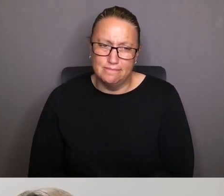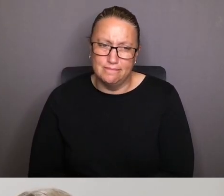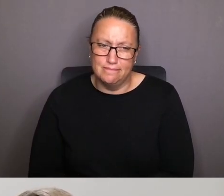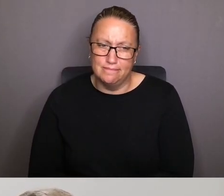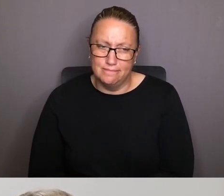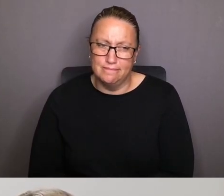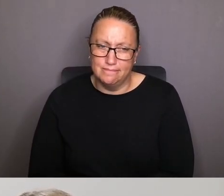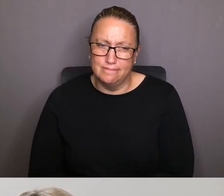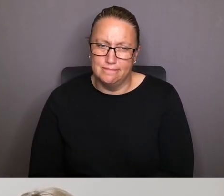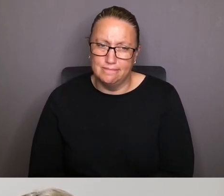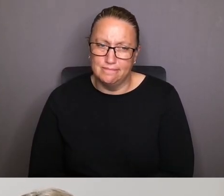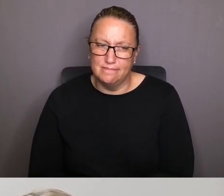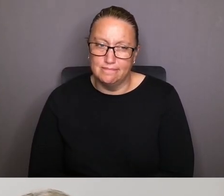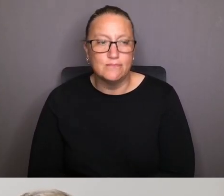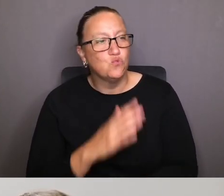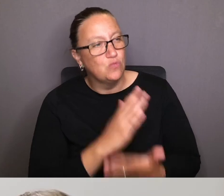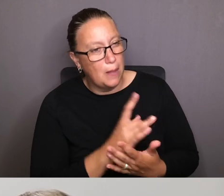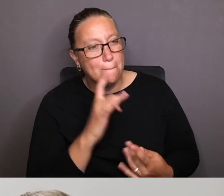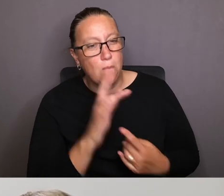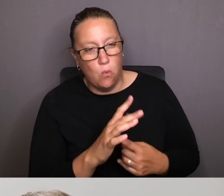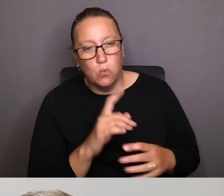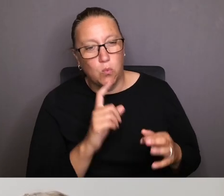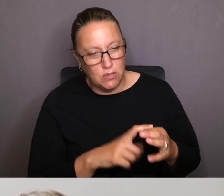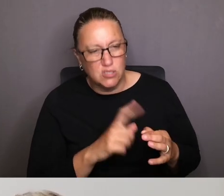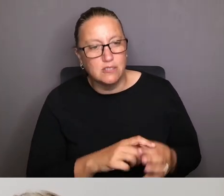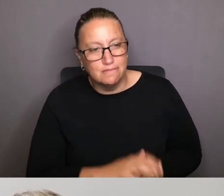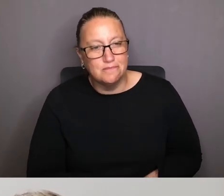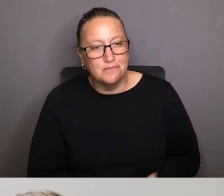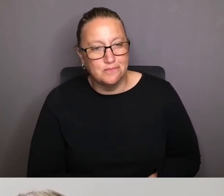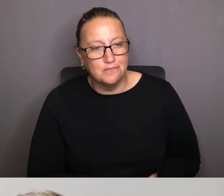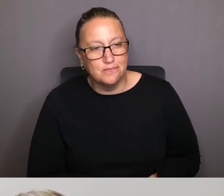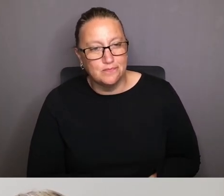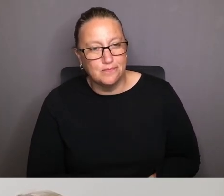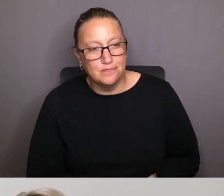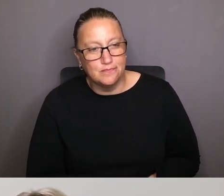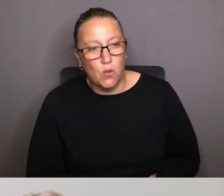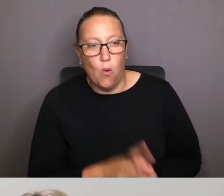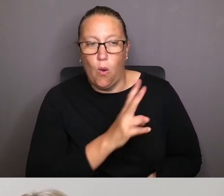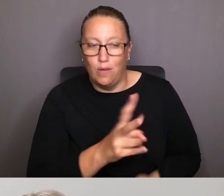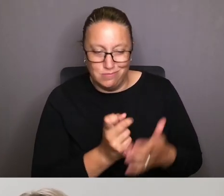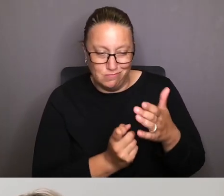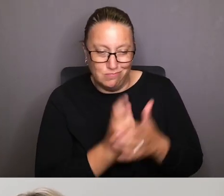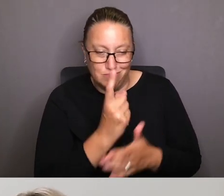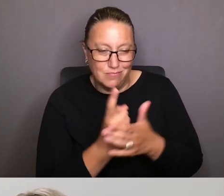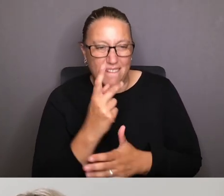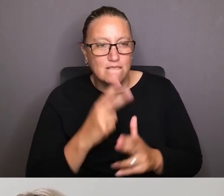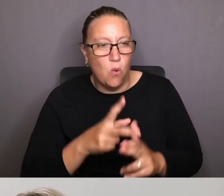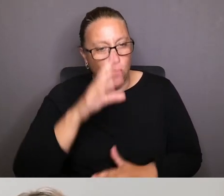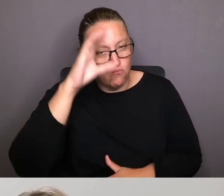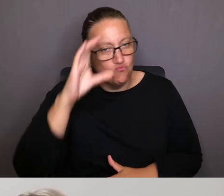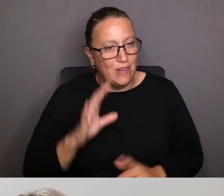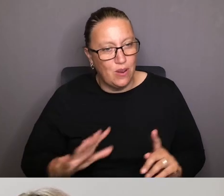your family or your regular friends? GP. Yeah. It's a really important question,